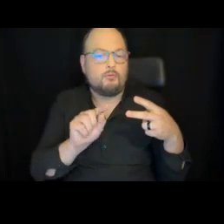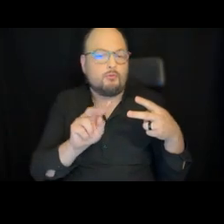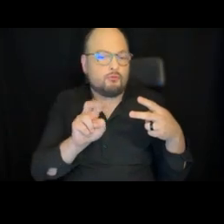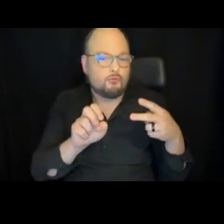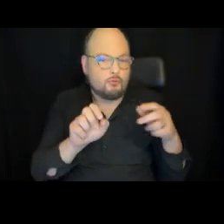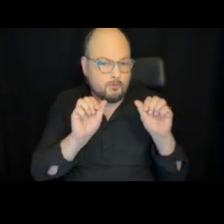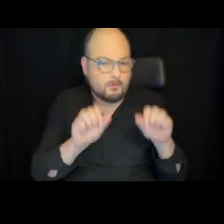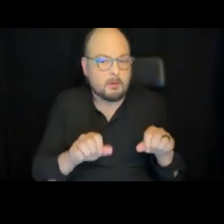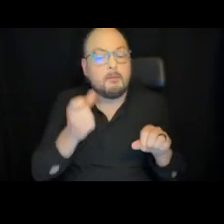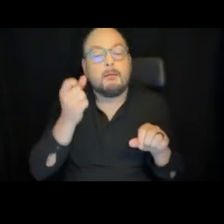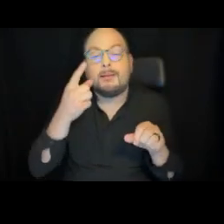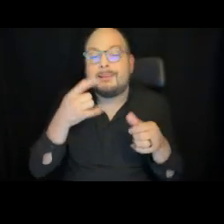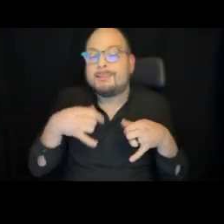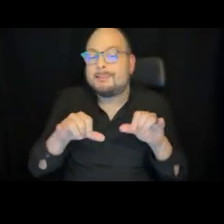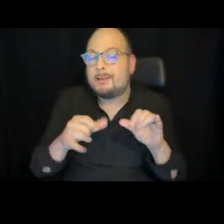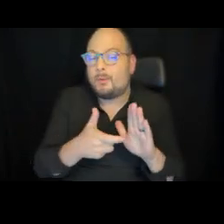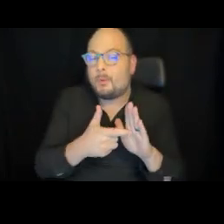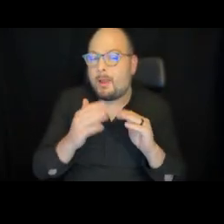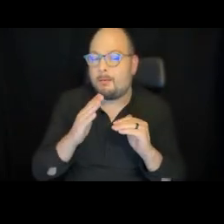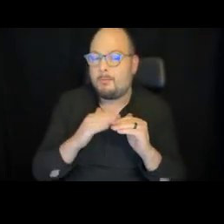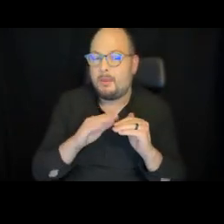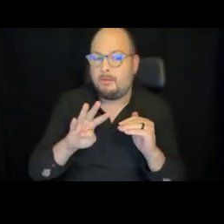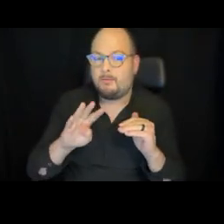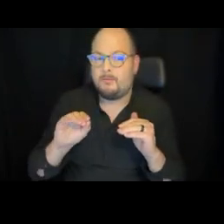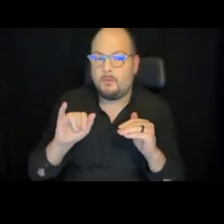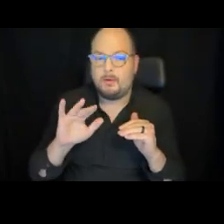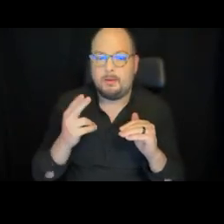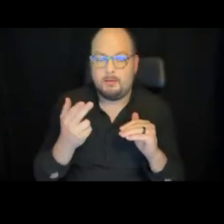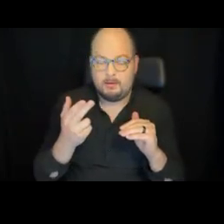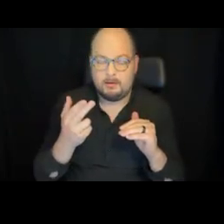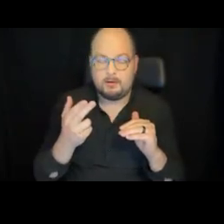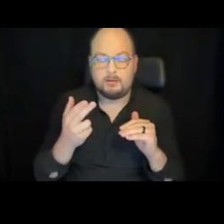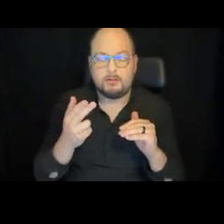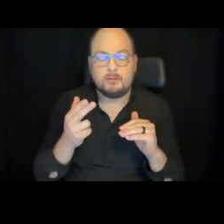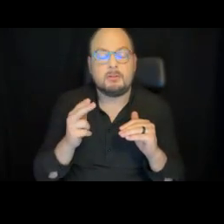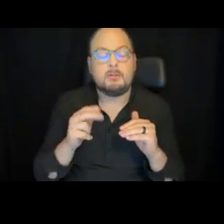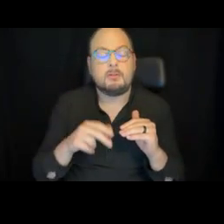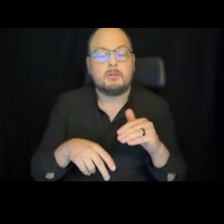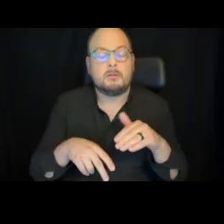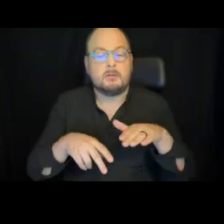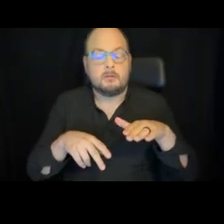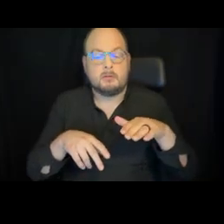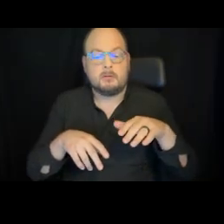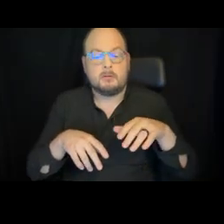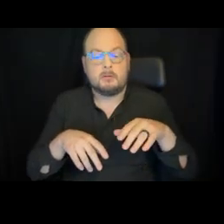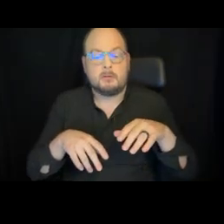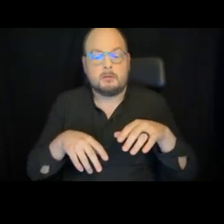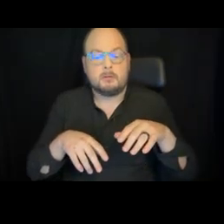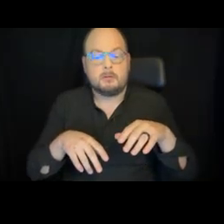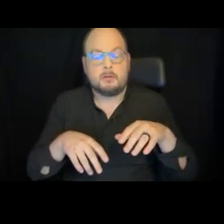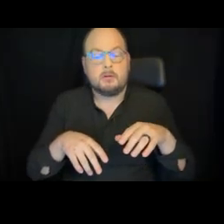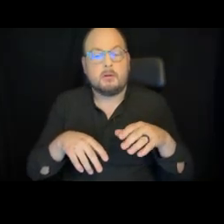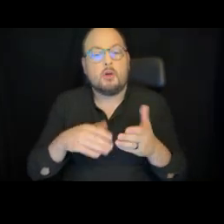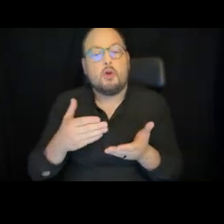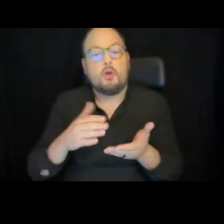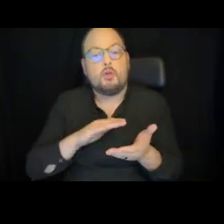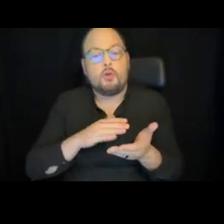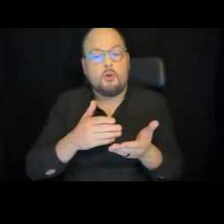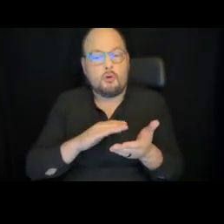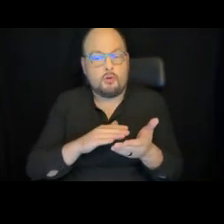Since knee space cannot be provided Below a range, kitchens with